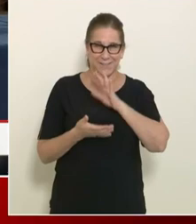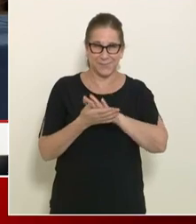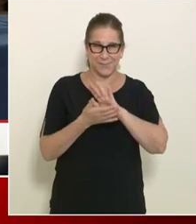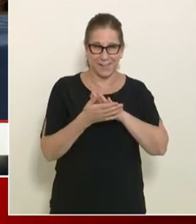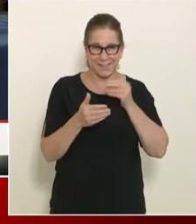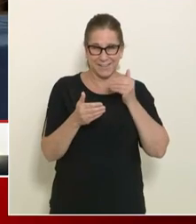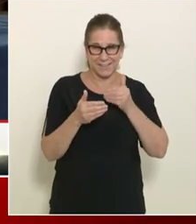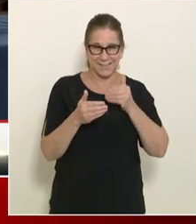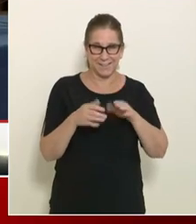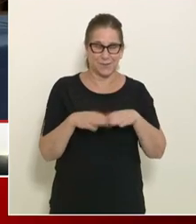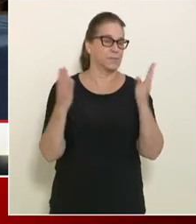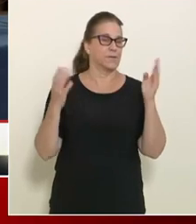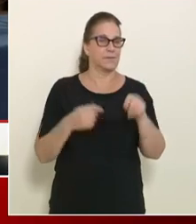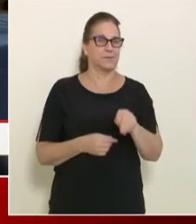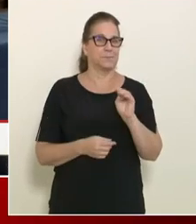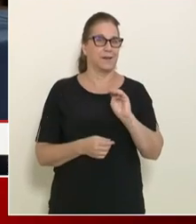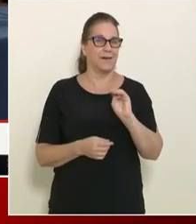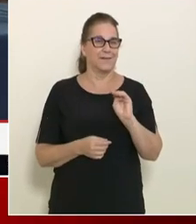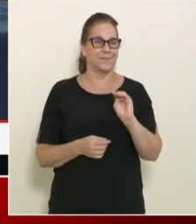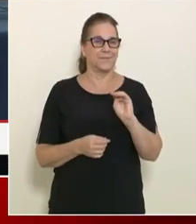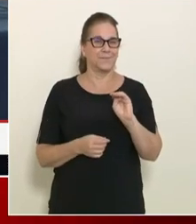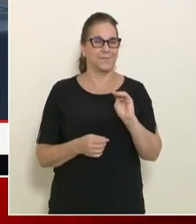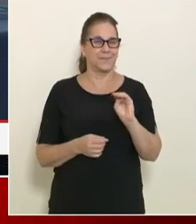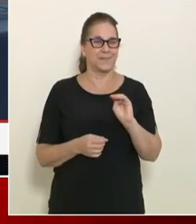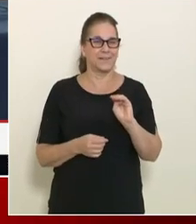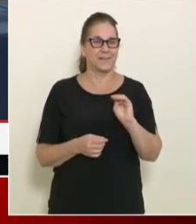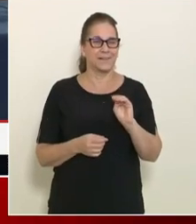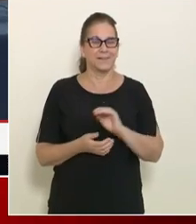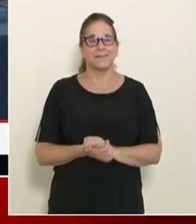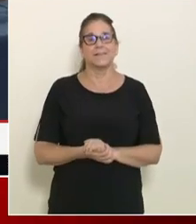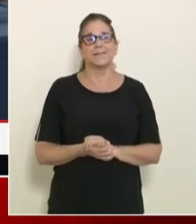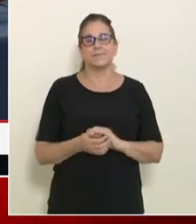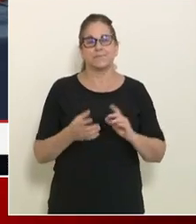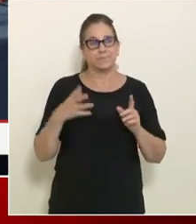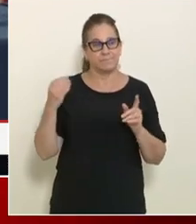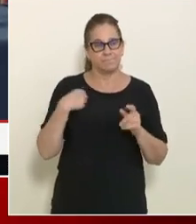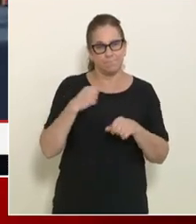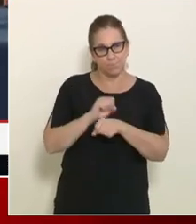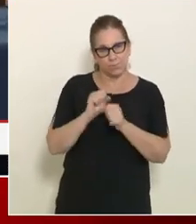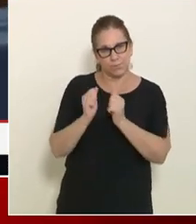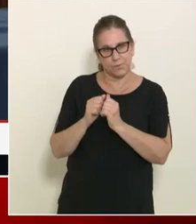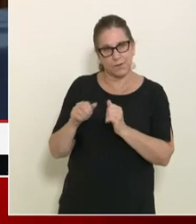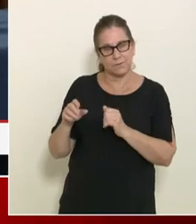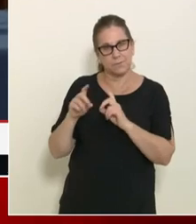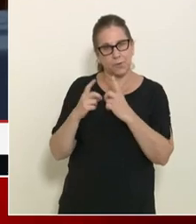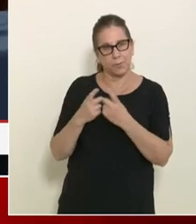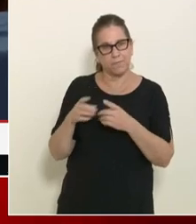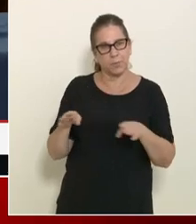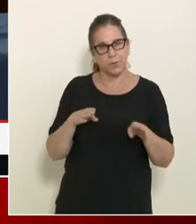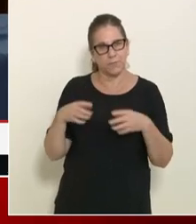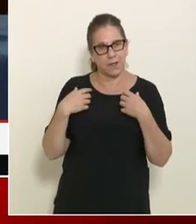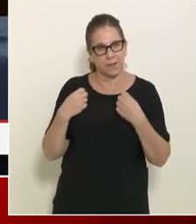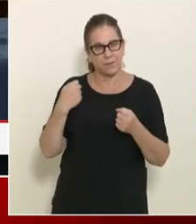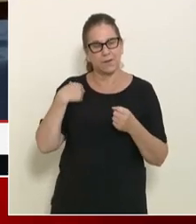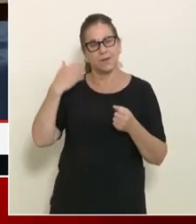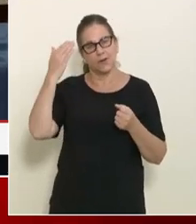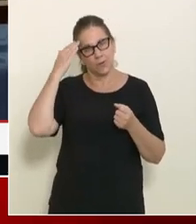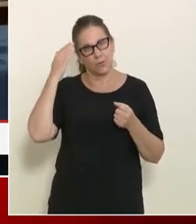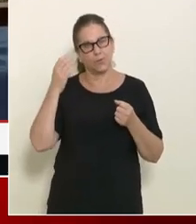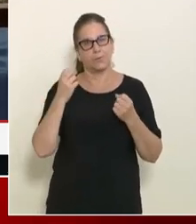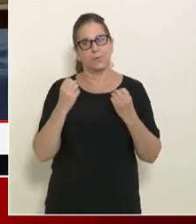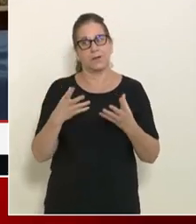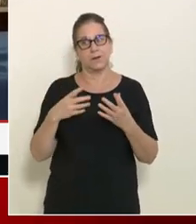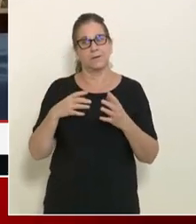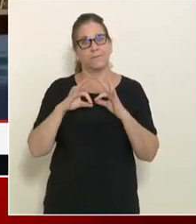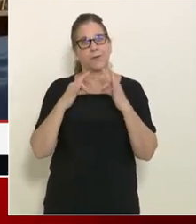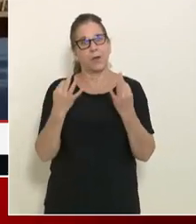be partners with the Department of Behavioral Health, knowing that many of our students and families need the supports of our professionals